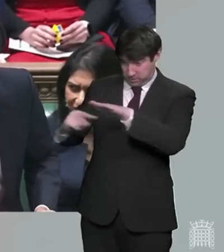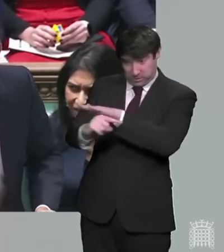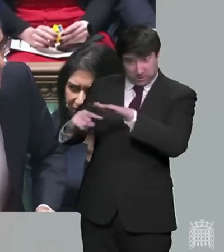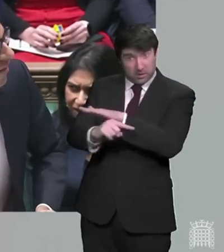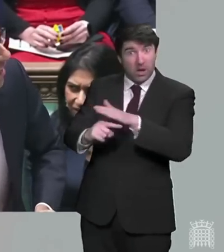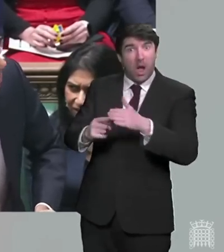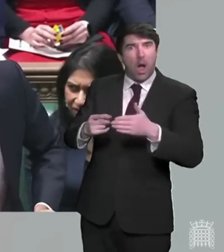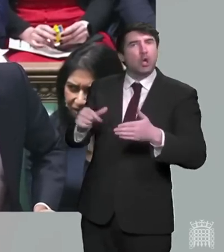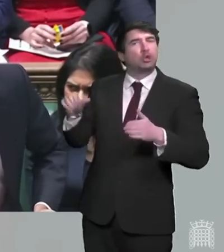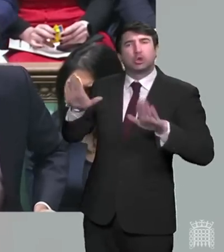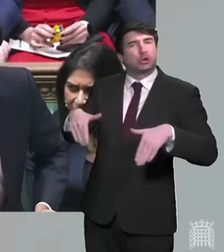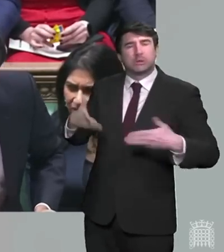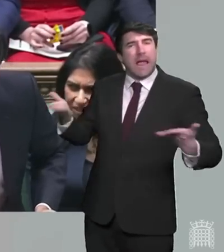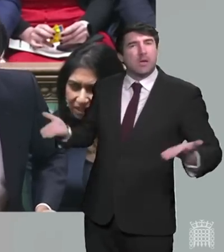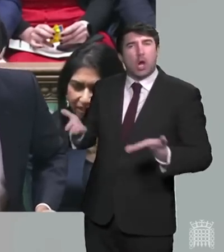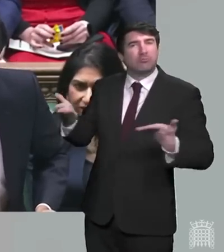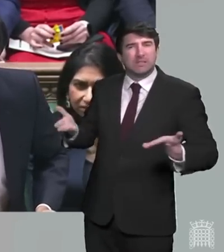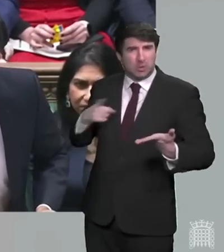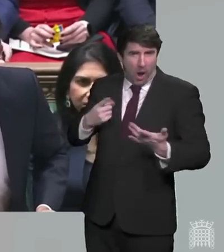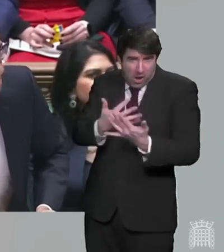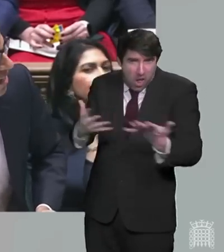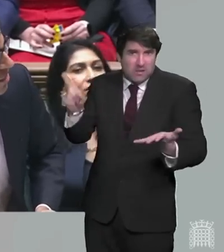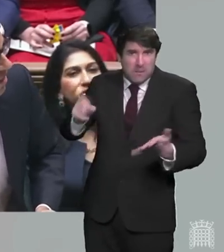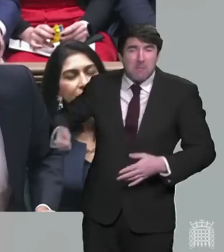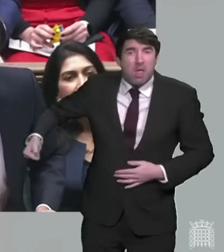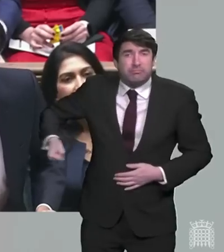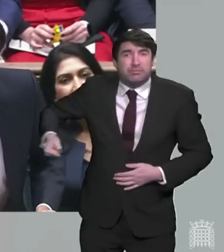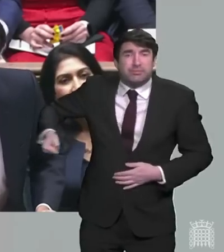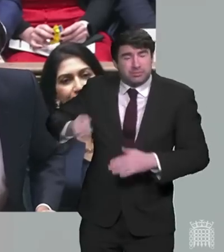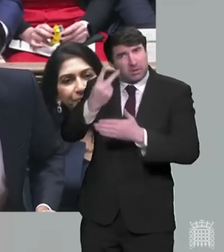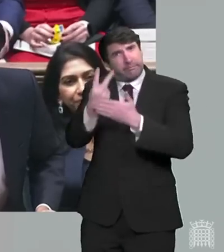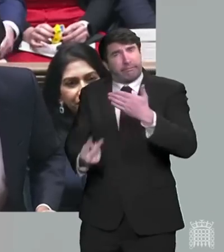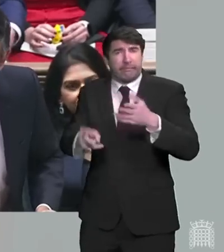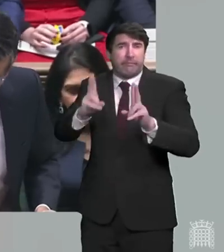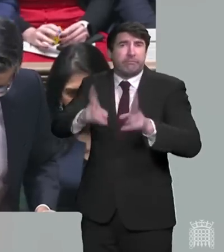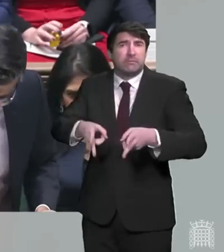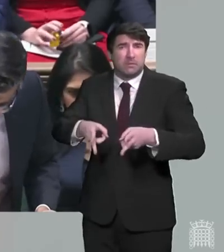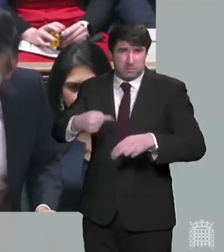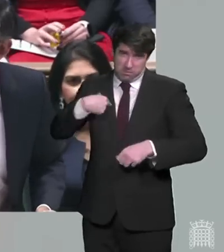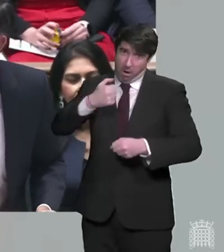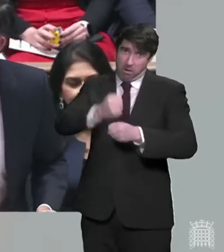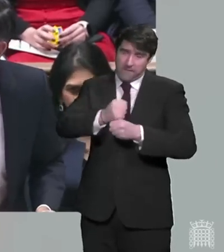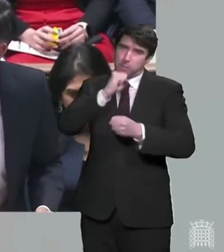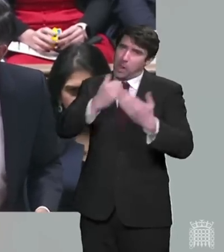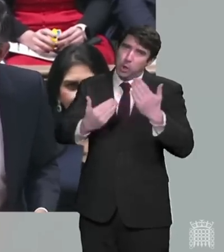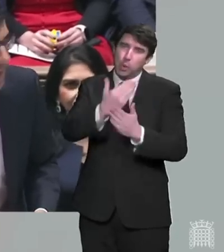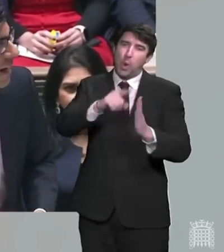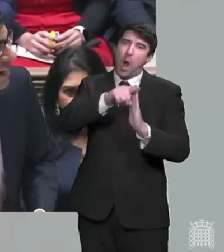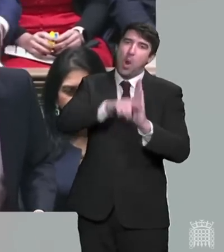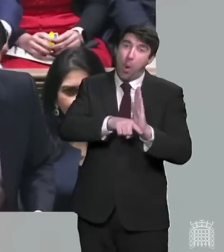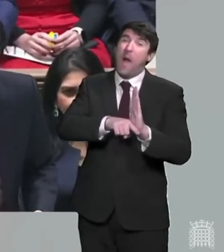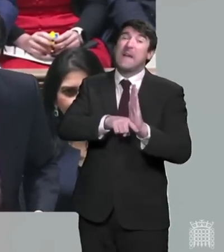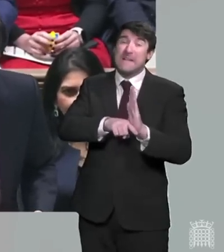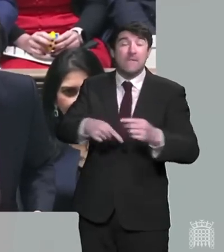dying. That's why this government will bring forward legislation to improve the system here, and it is absolutely right that if people come